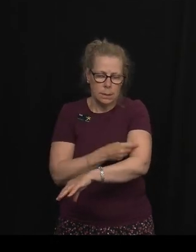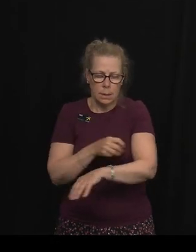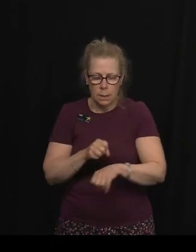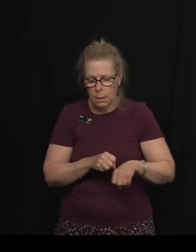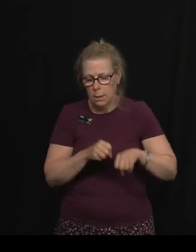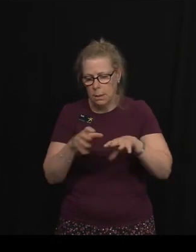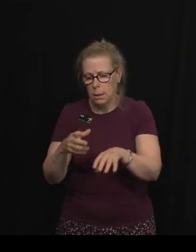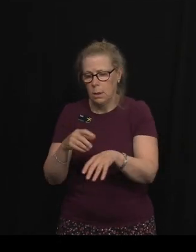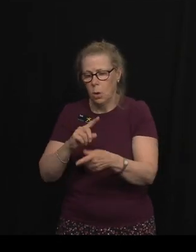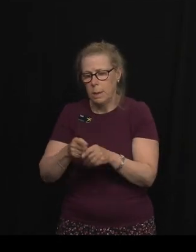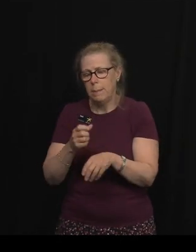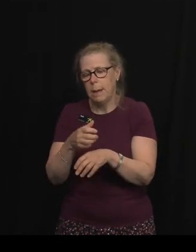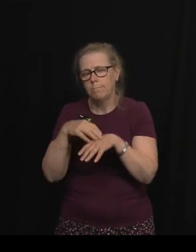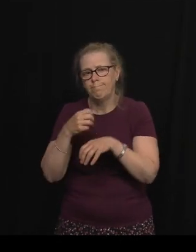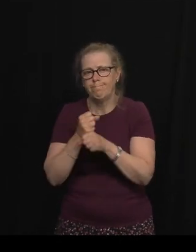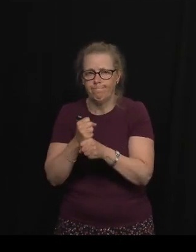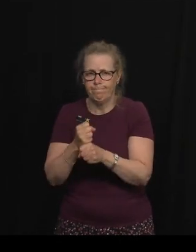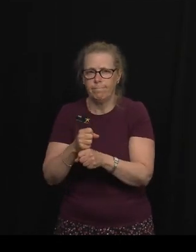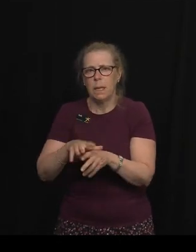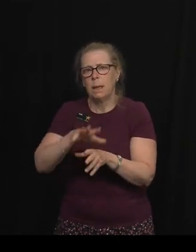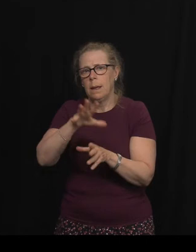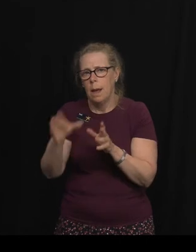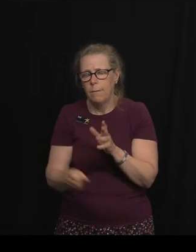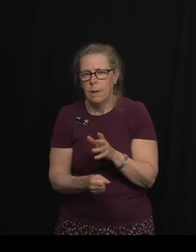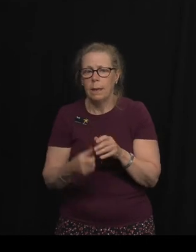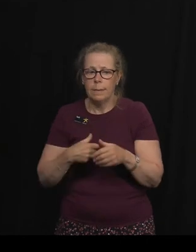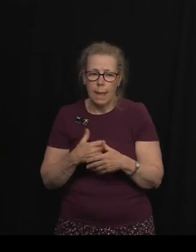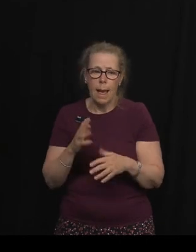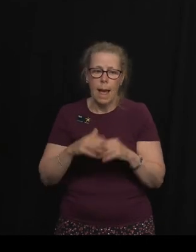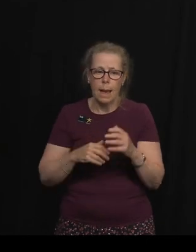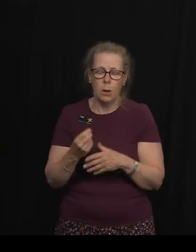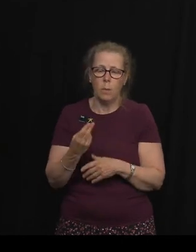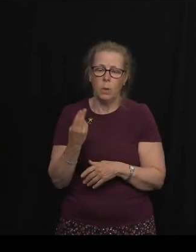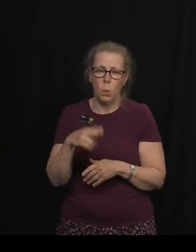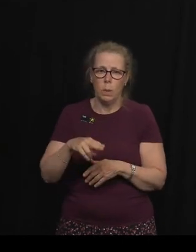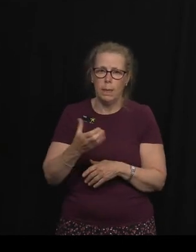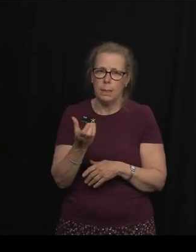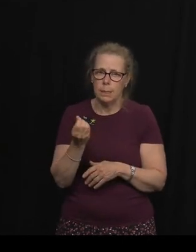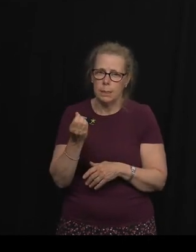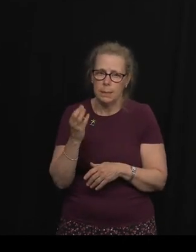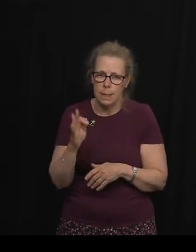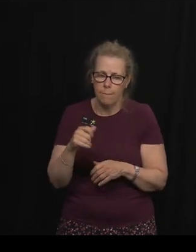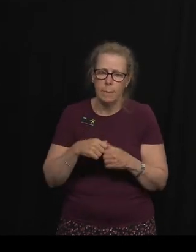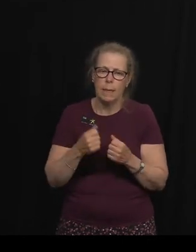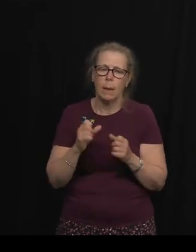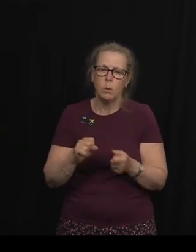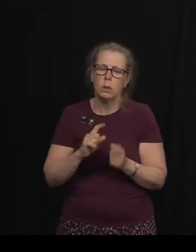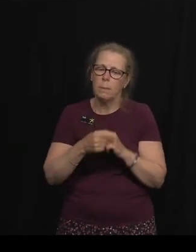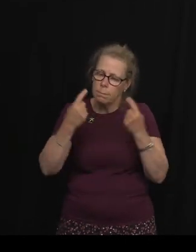is it comes through purchased through the UNICEF, but there should be commitment